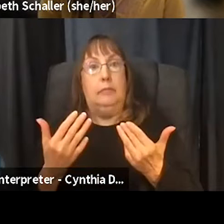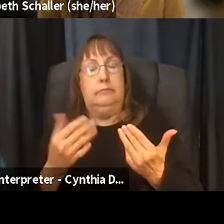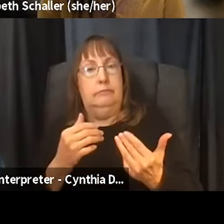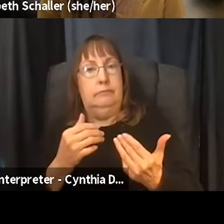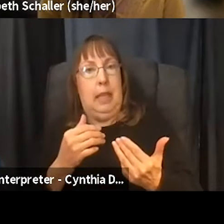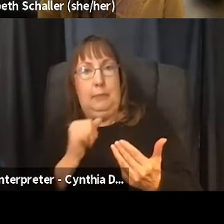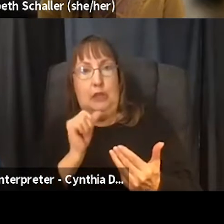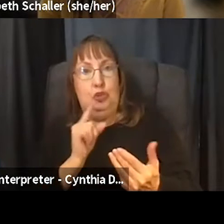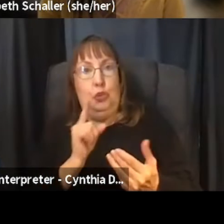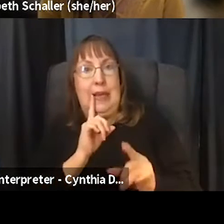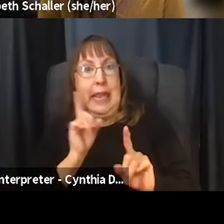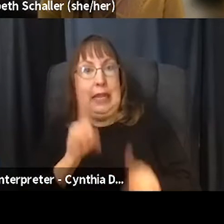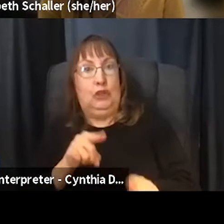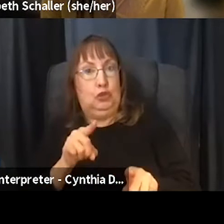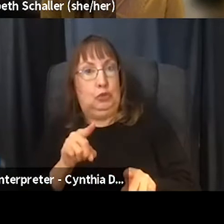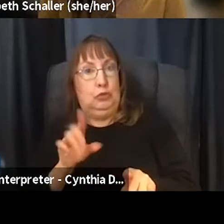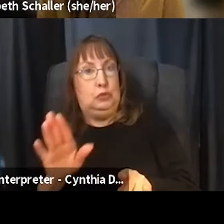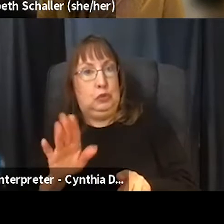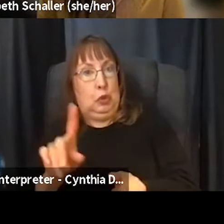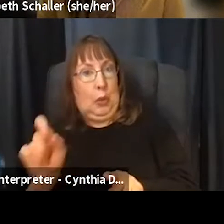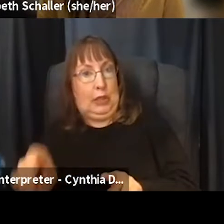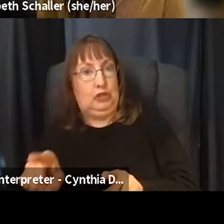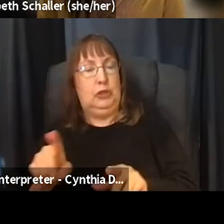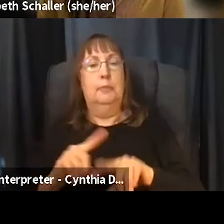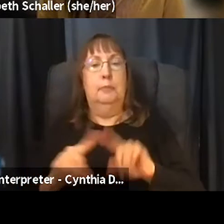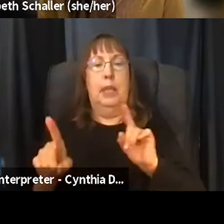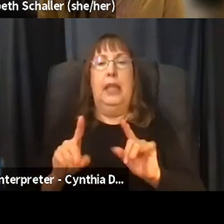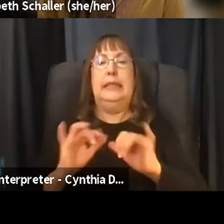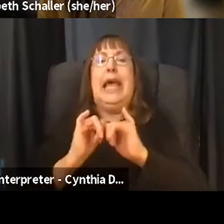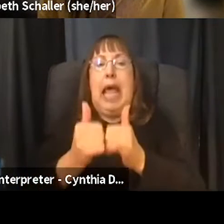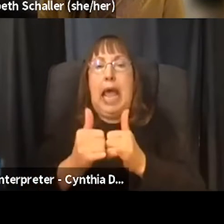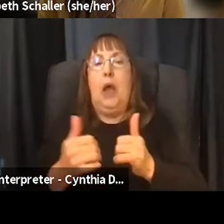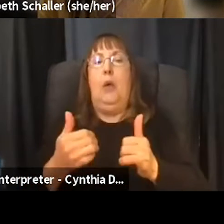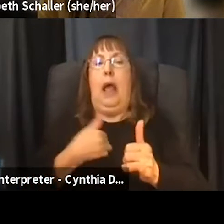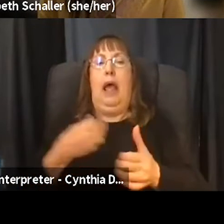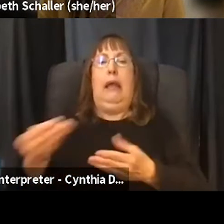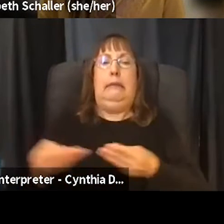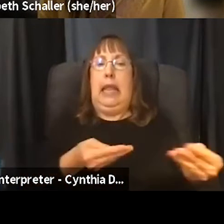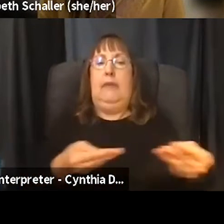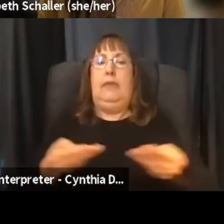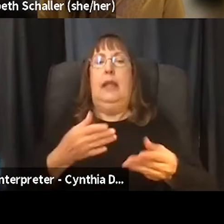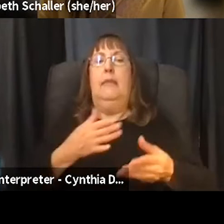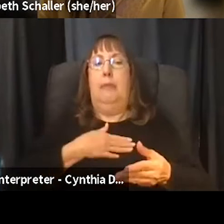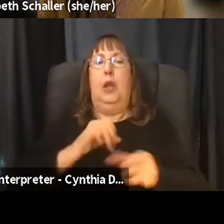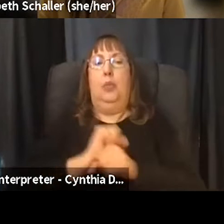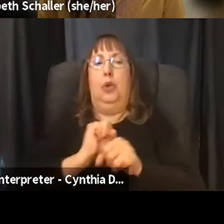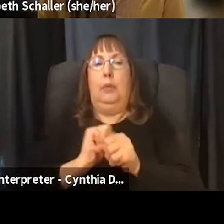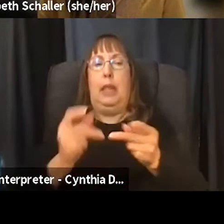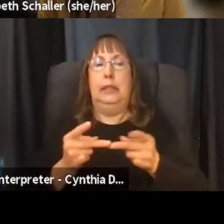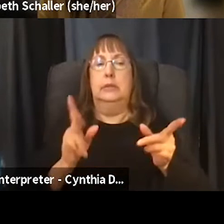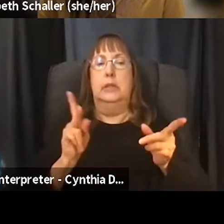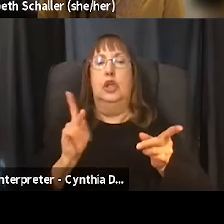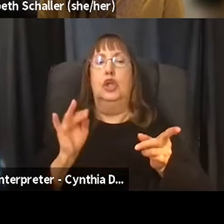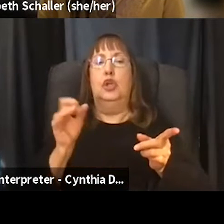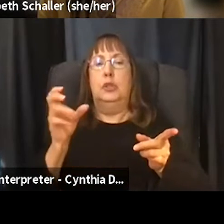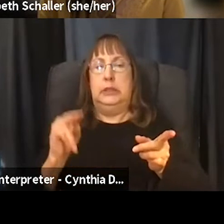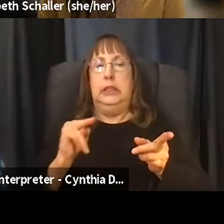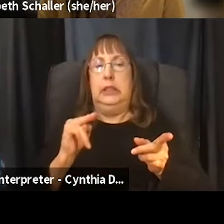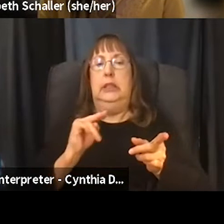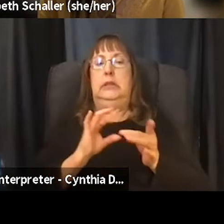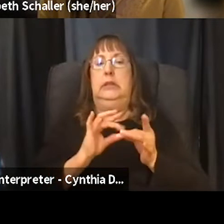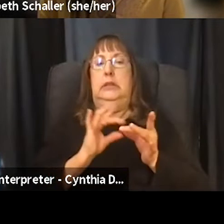answer the question, but that's how I've been able to navigate my workplace. So. Yeah, a theme I'm